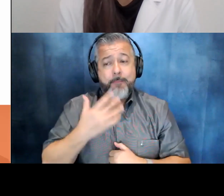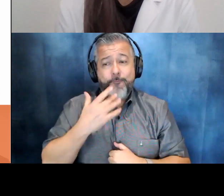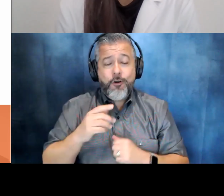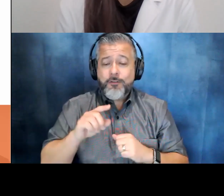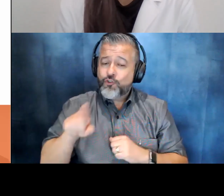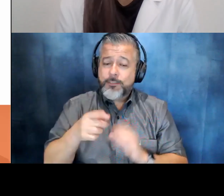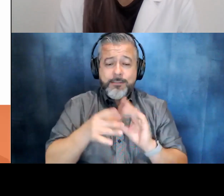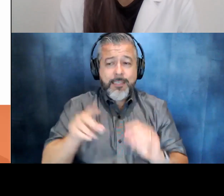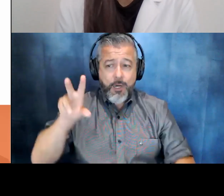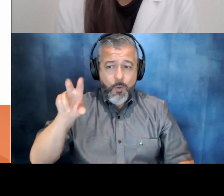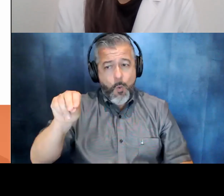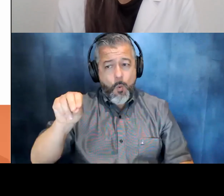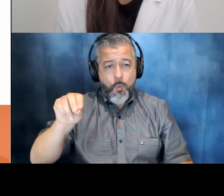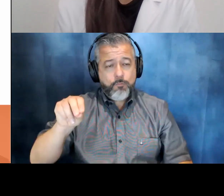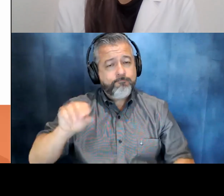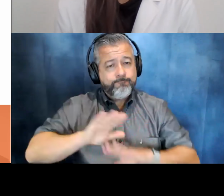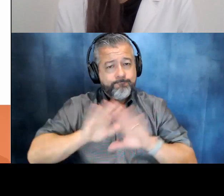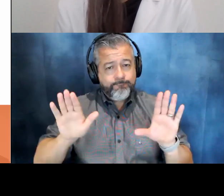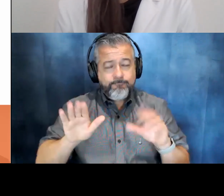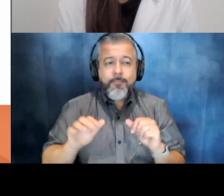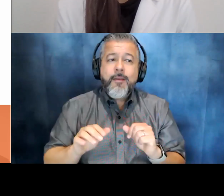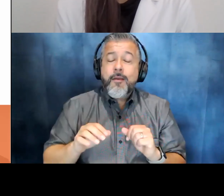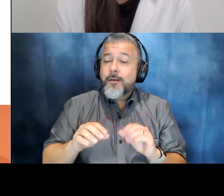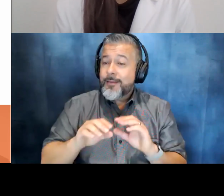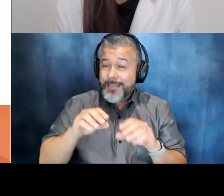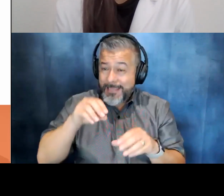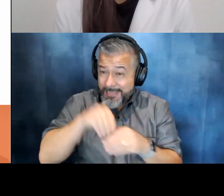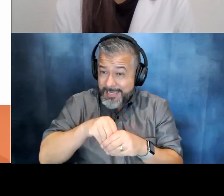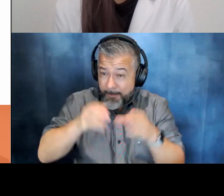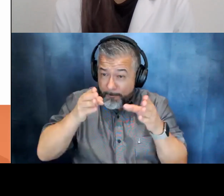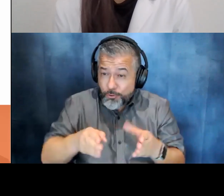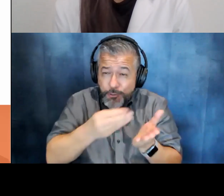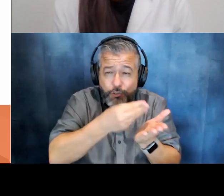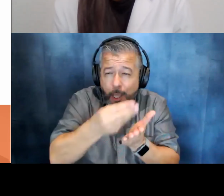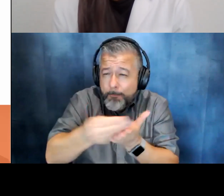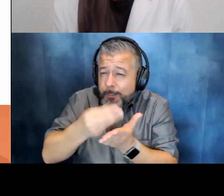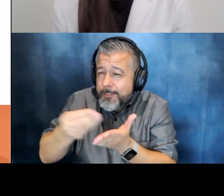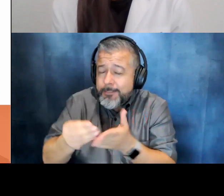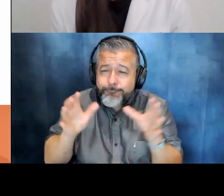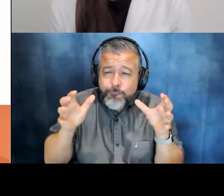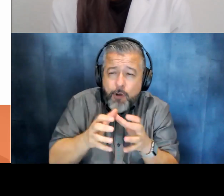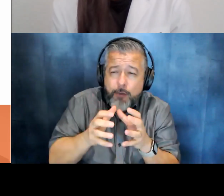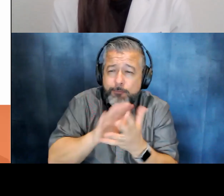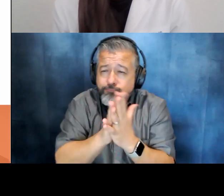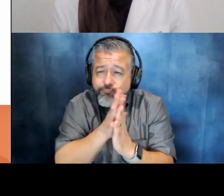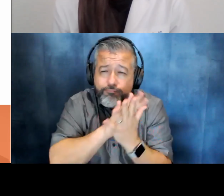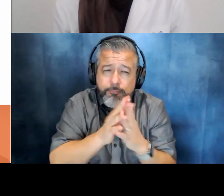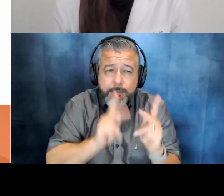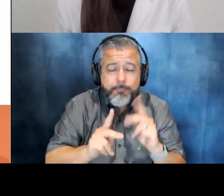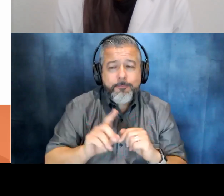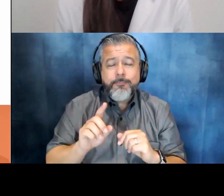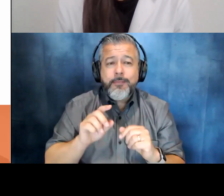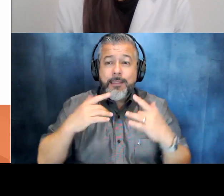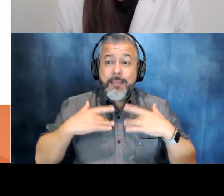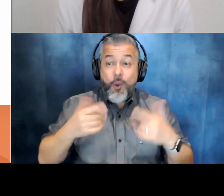of your household or bubble. No to in-person shopping and crowded events. You guys might remember the